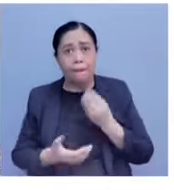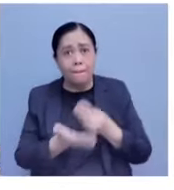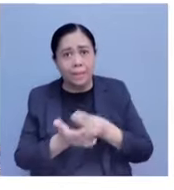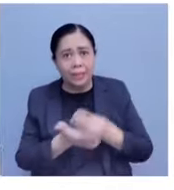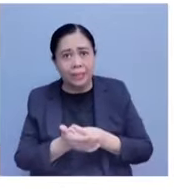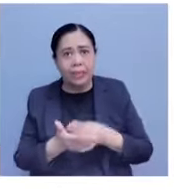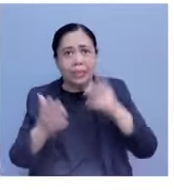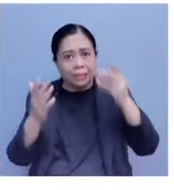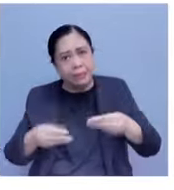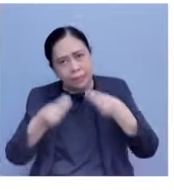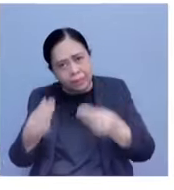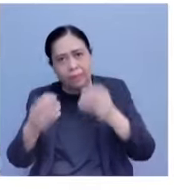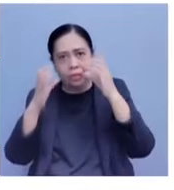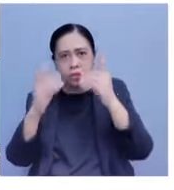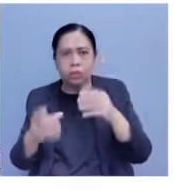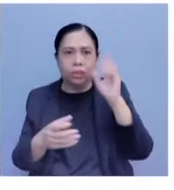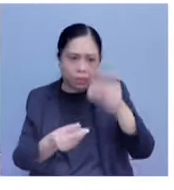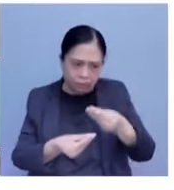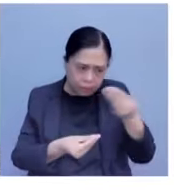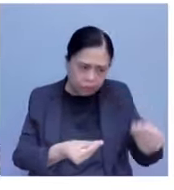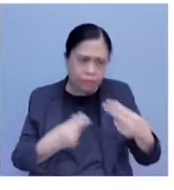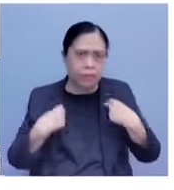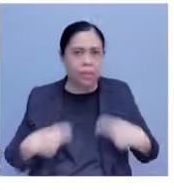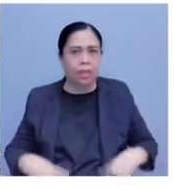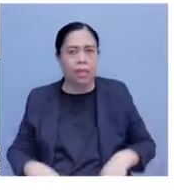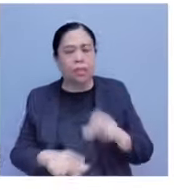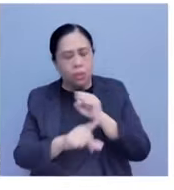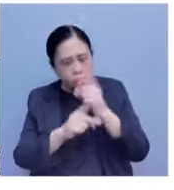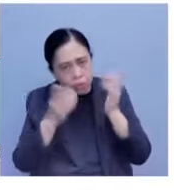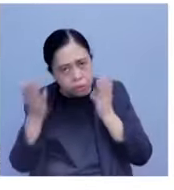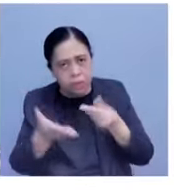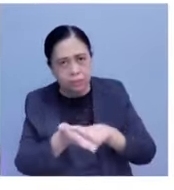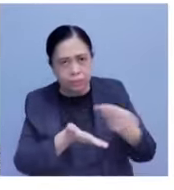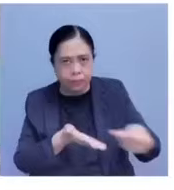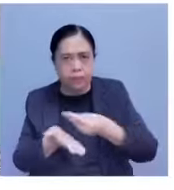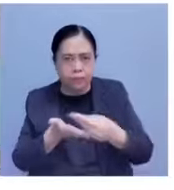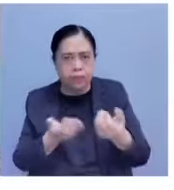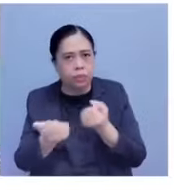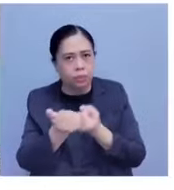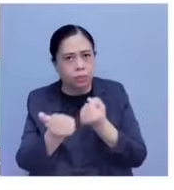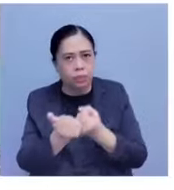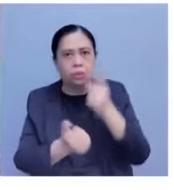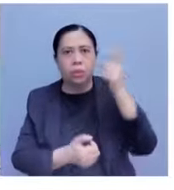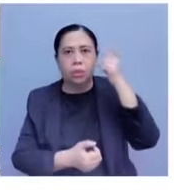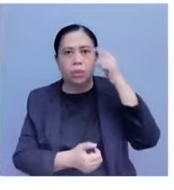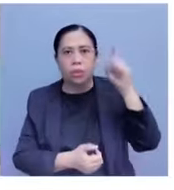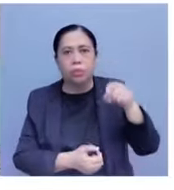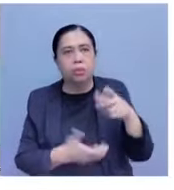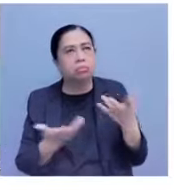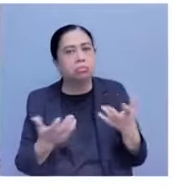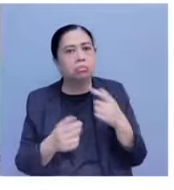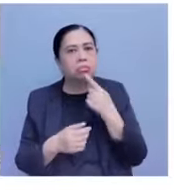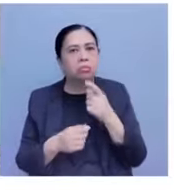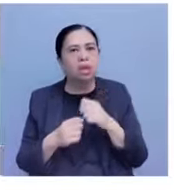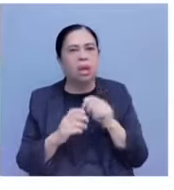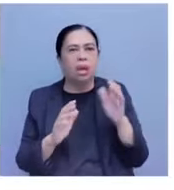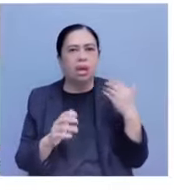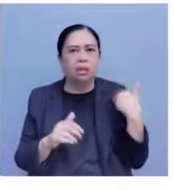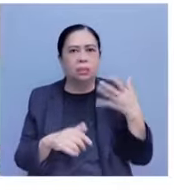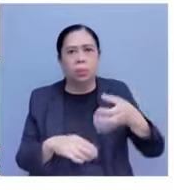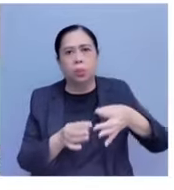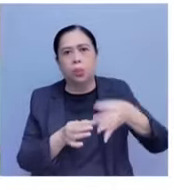gone to education, we should have gone to health and social services and ayuda, which the government is now risking